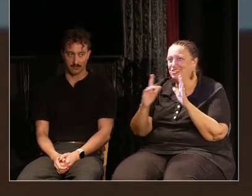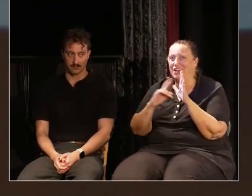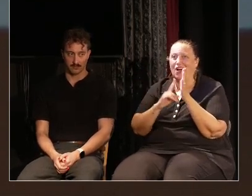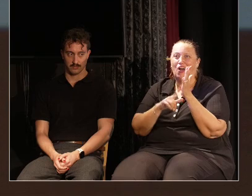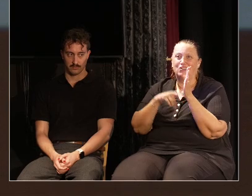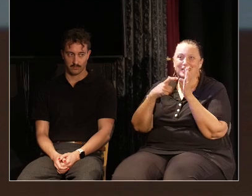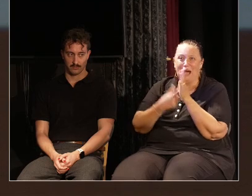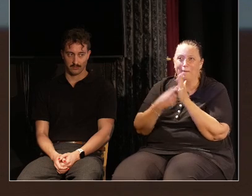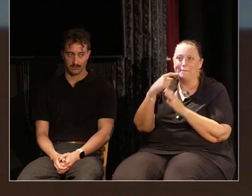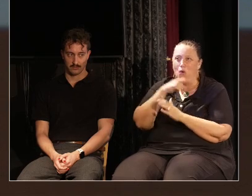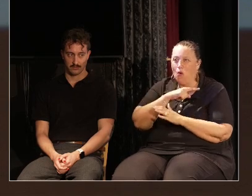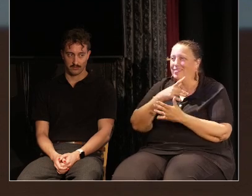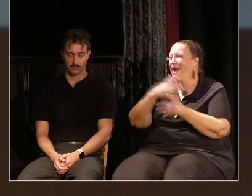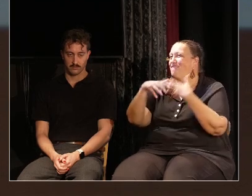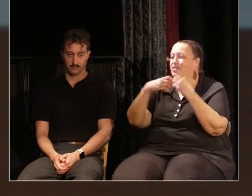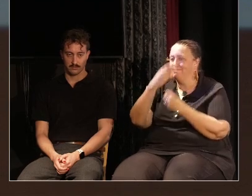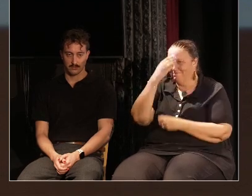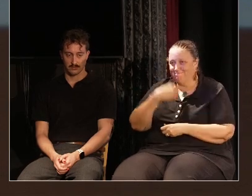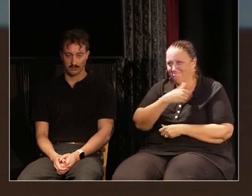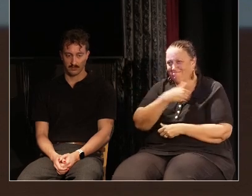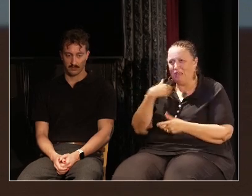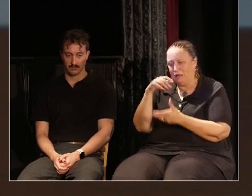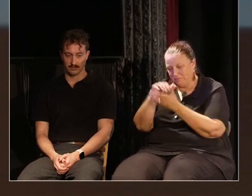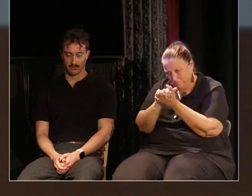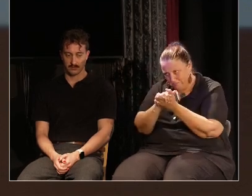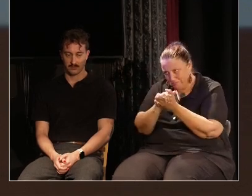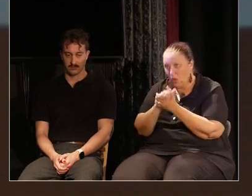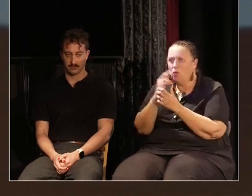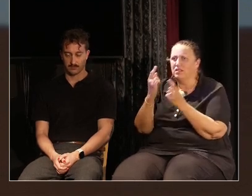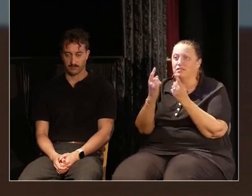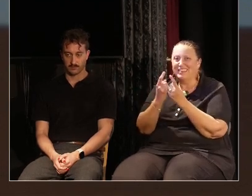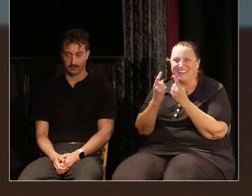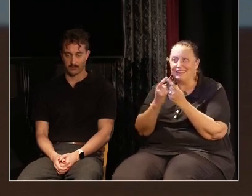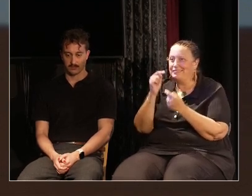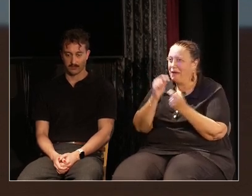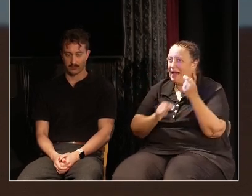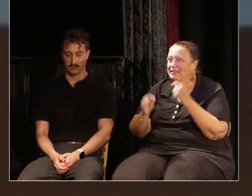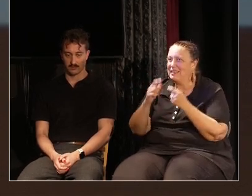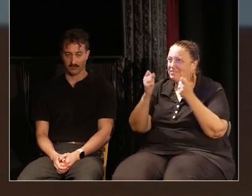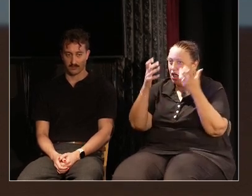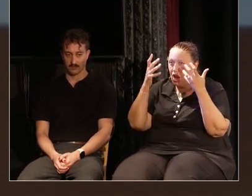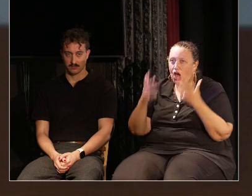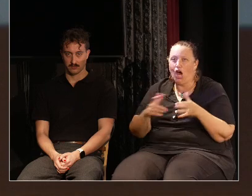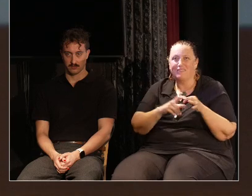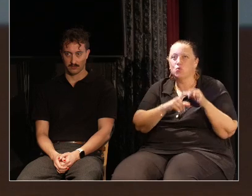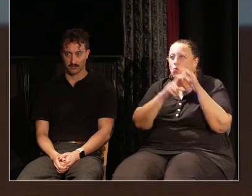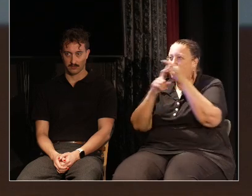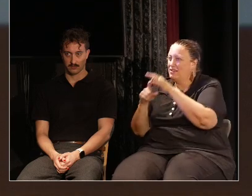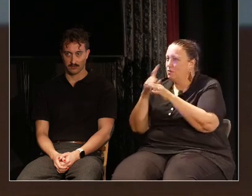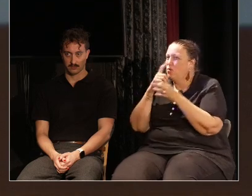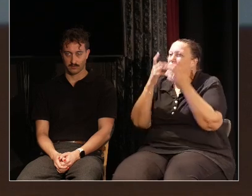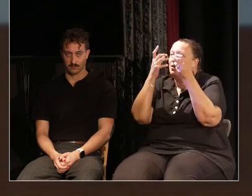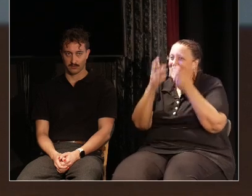it. And I think it's something that gets lost in this debate and conversation, is there are actually a lot of queer people who are religious. and they're